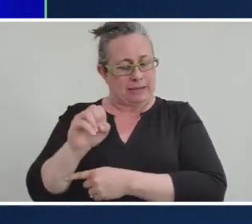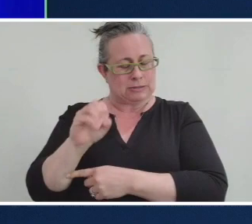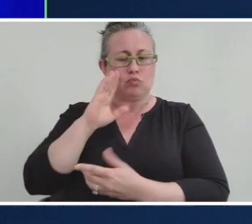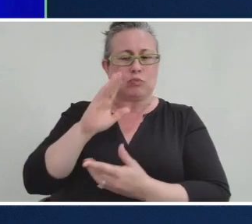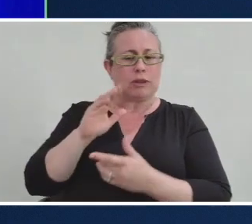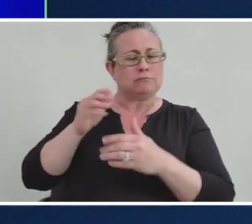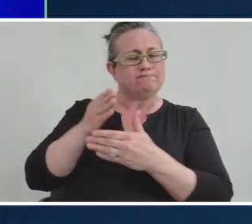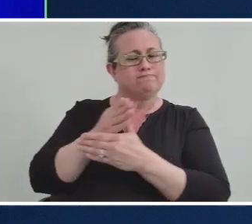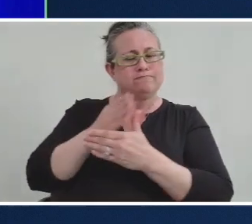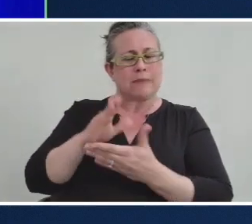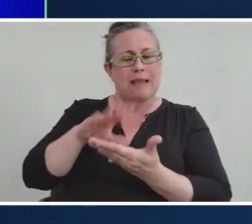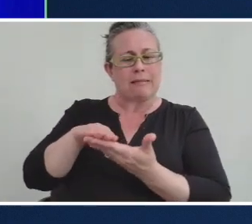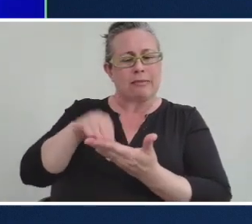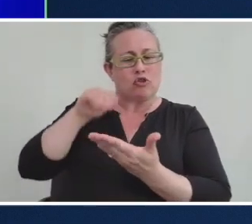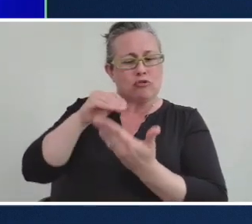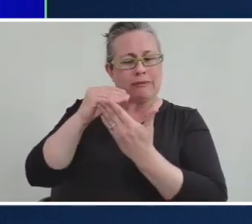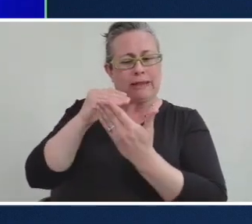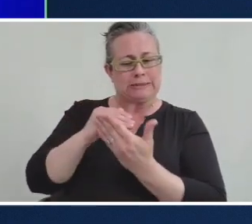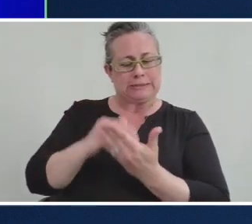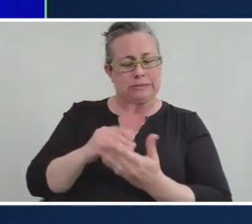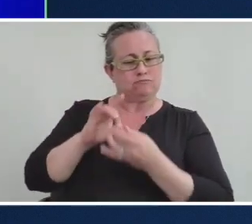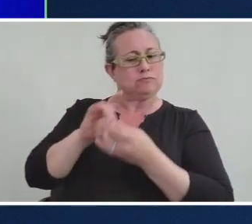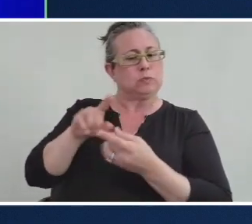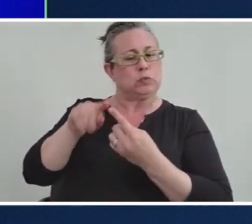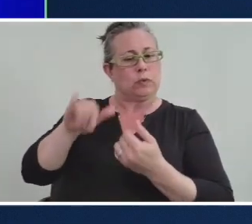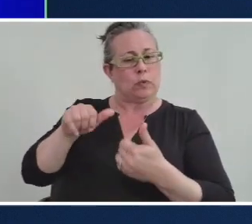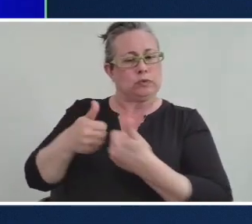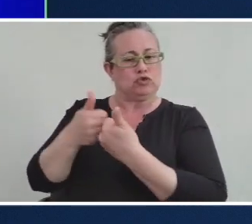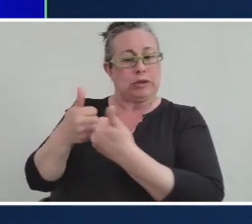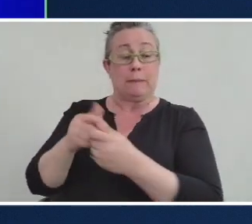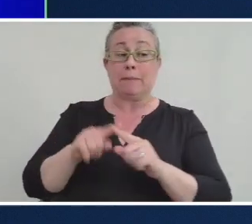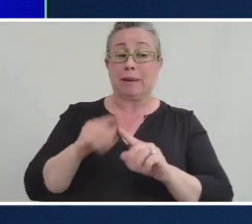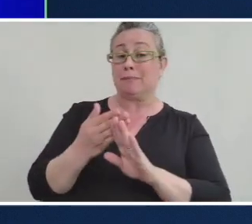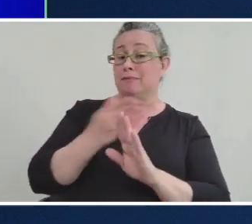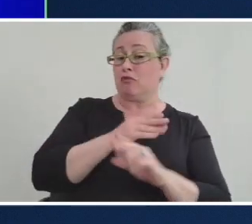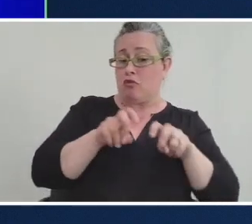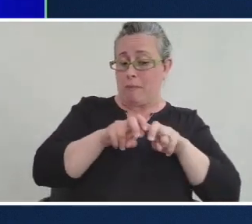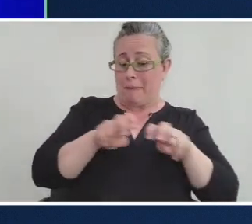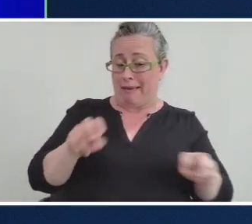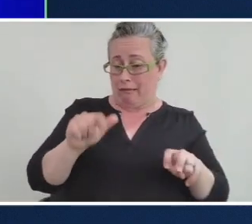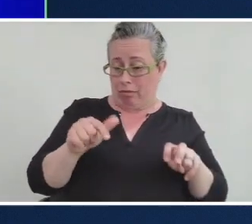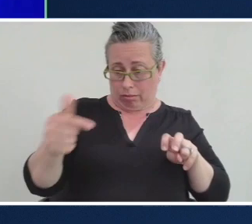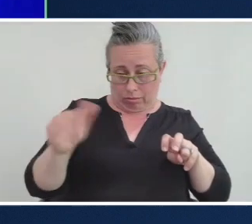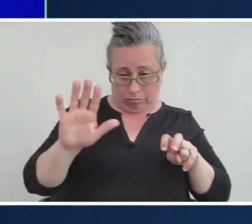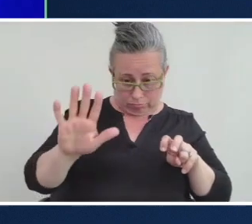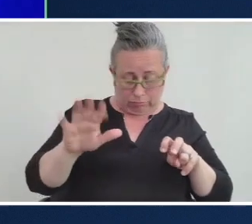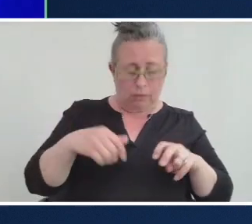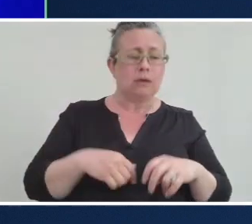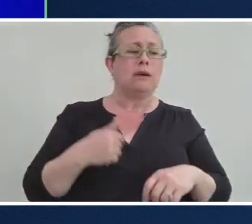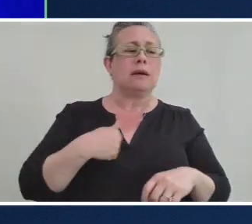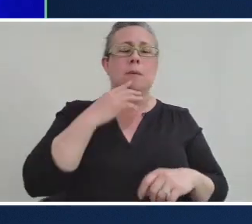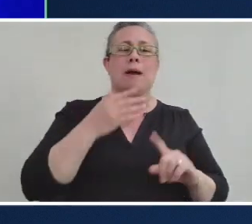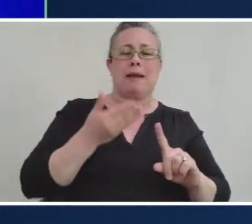the challenges to it. But before we start with the panel, I would like to introduce